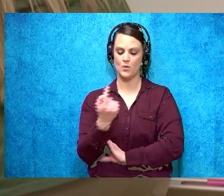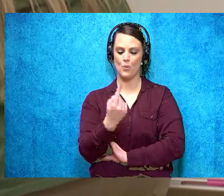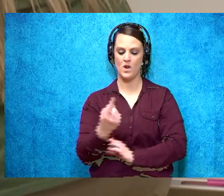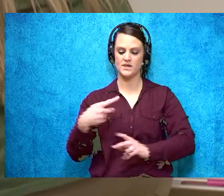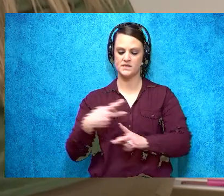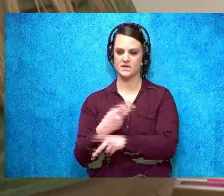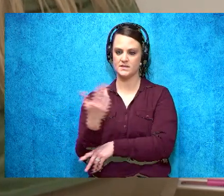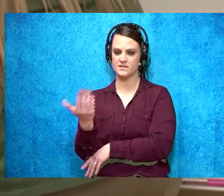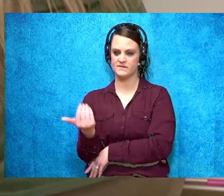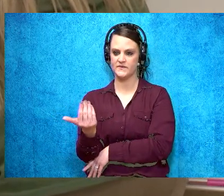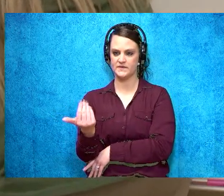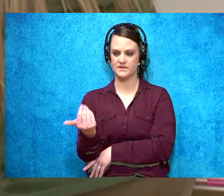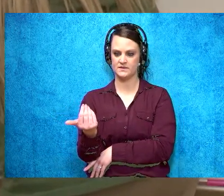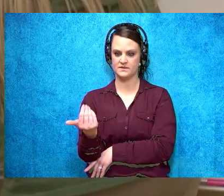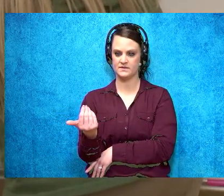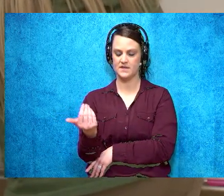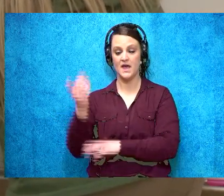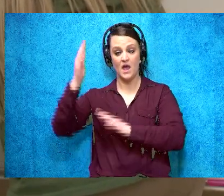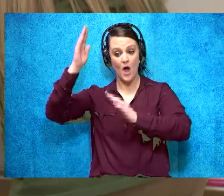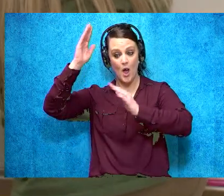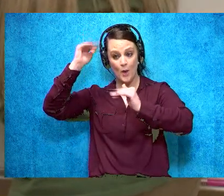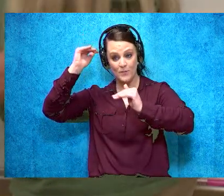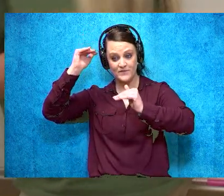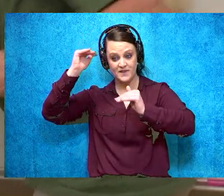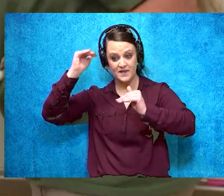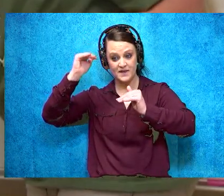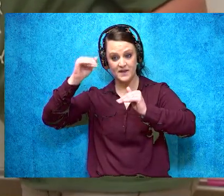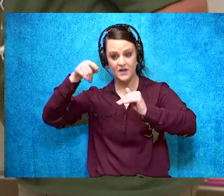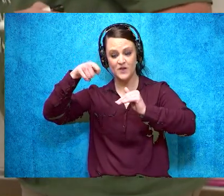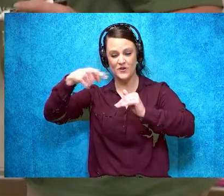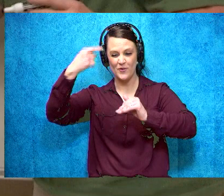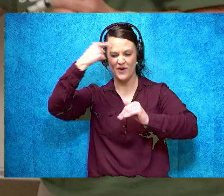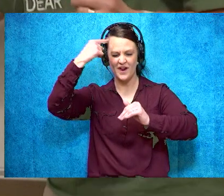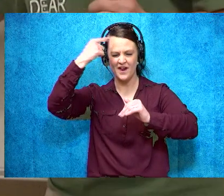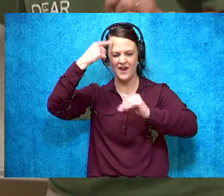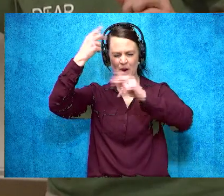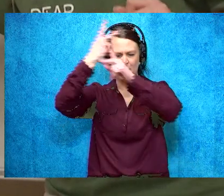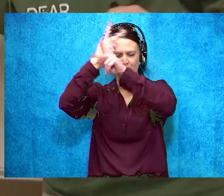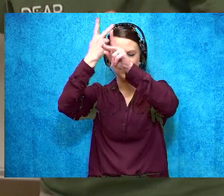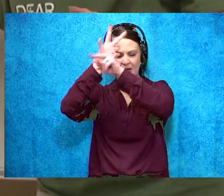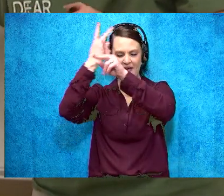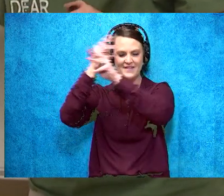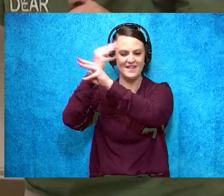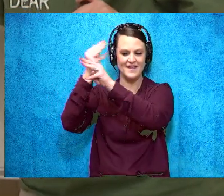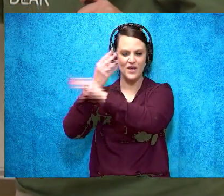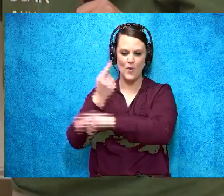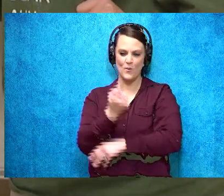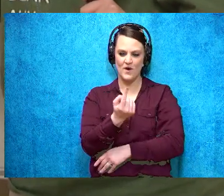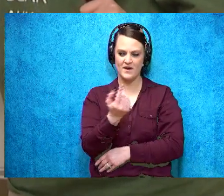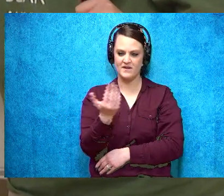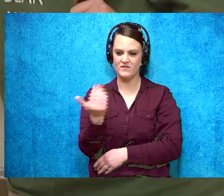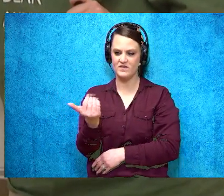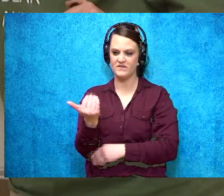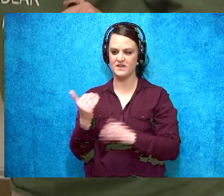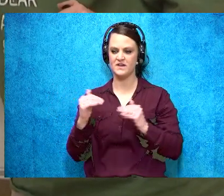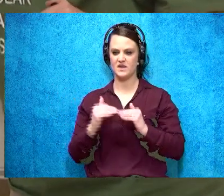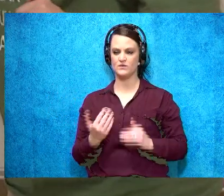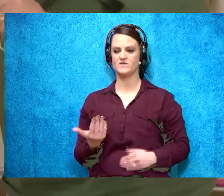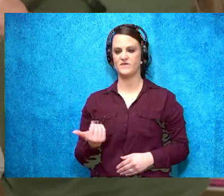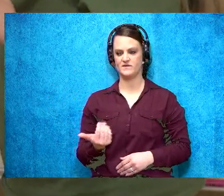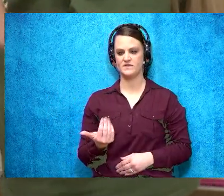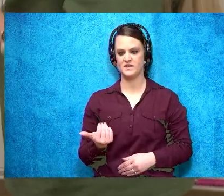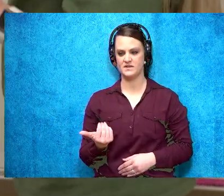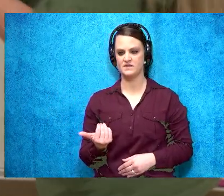multiply those two. And hopefully your mental math, you know that 1 times 15 is 15. So